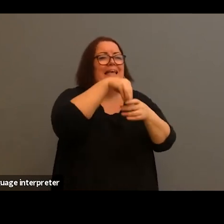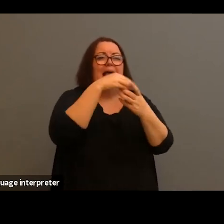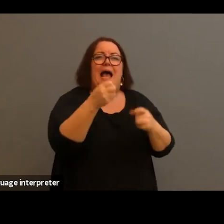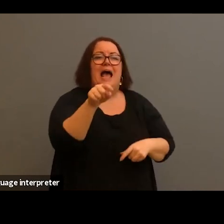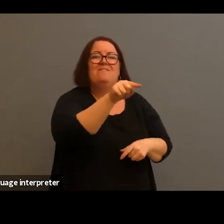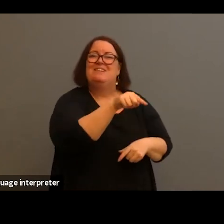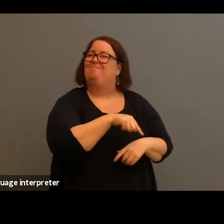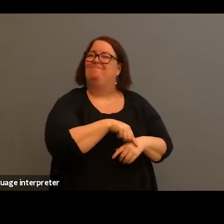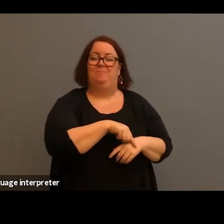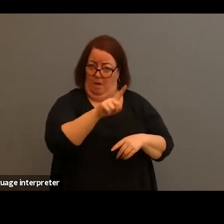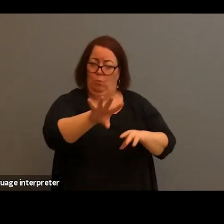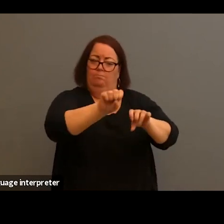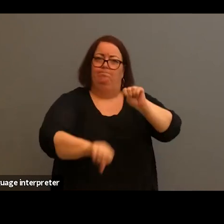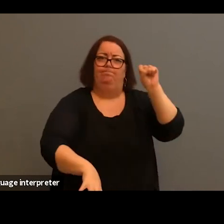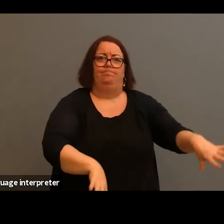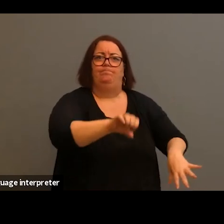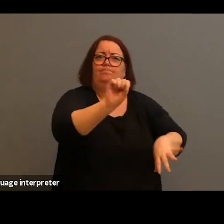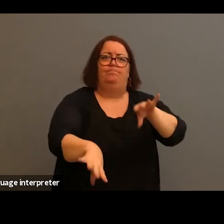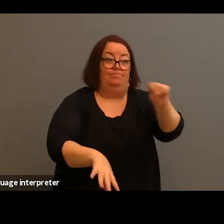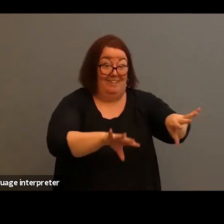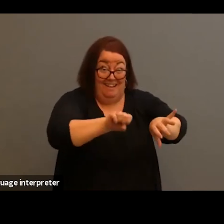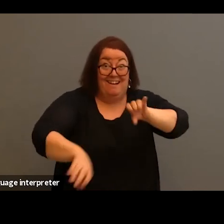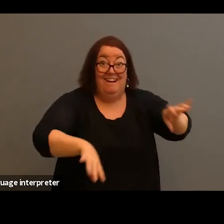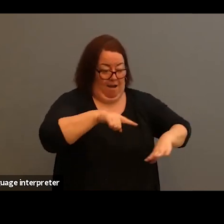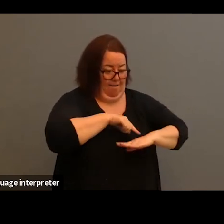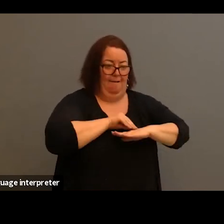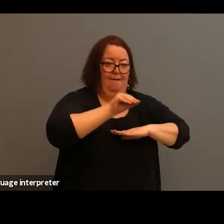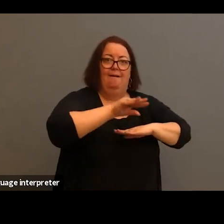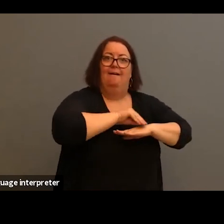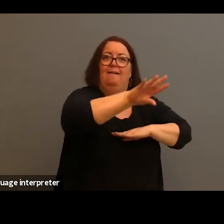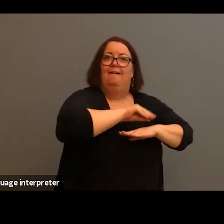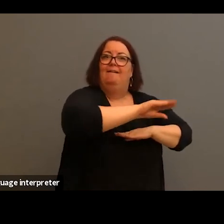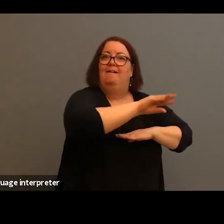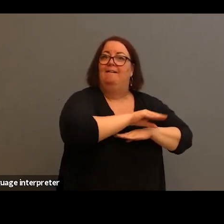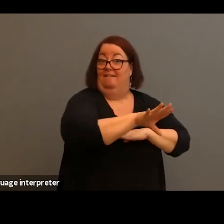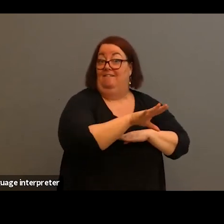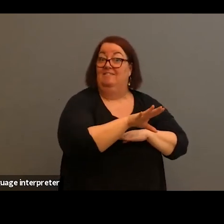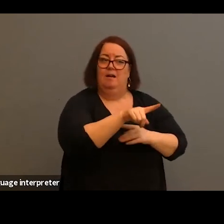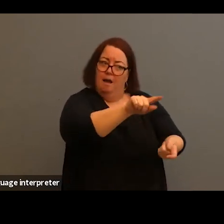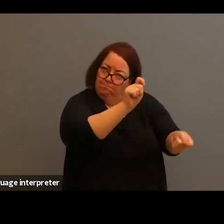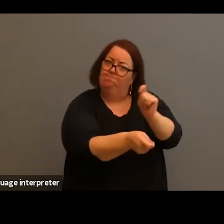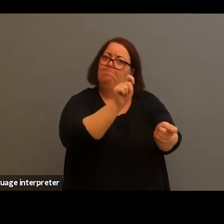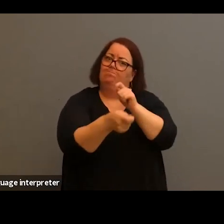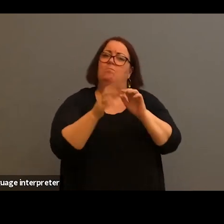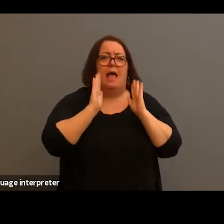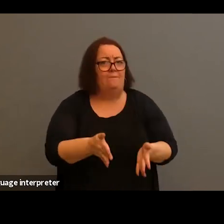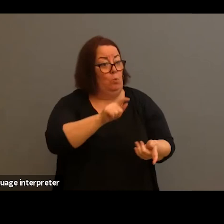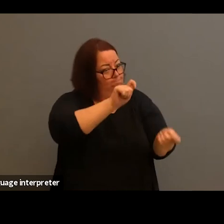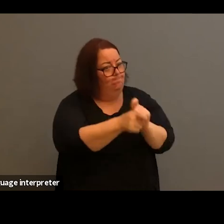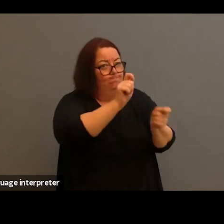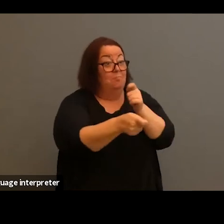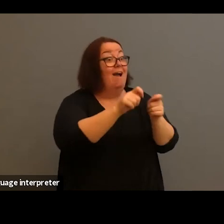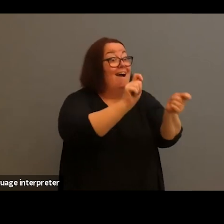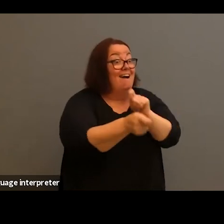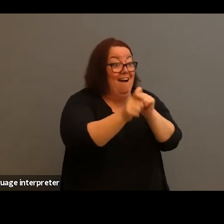and operate in a seamless manner with assistive technology, and that where necessary, reasonable accommodation is provided